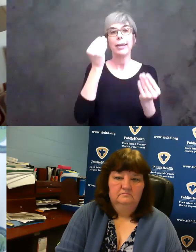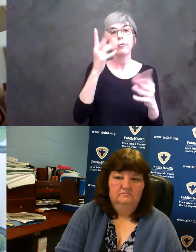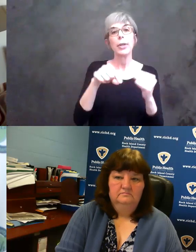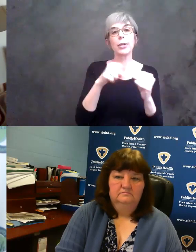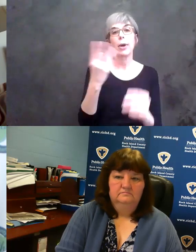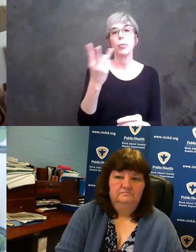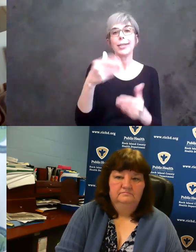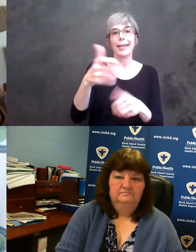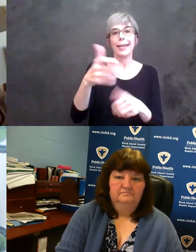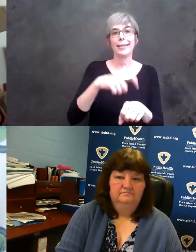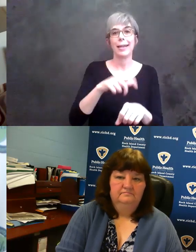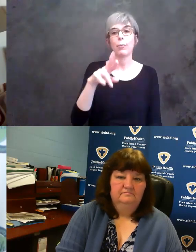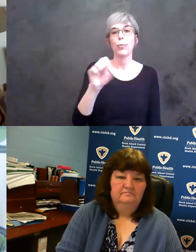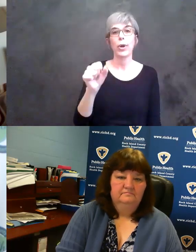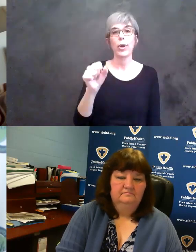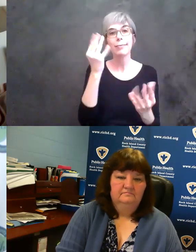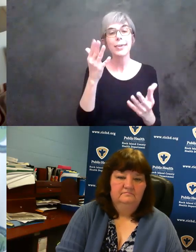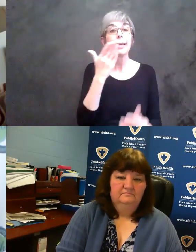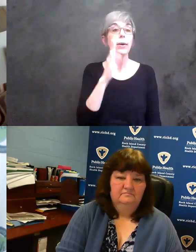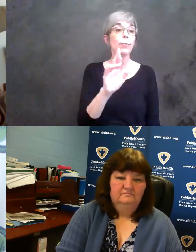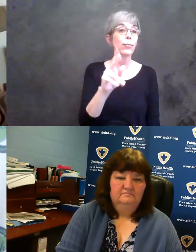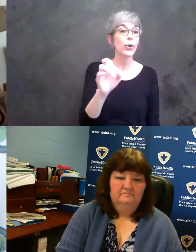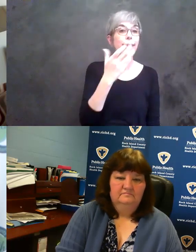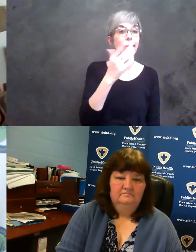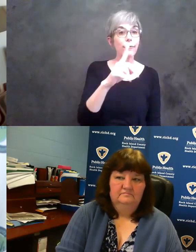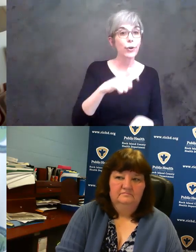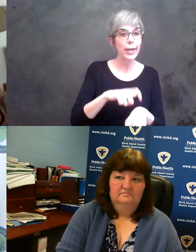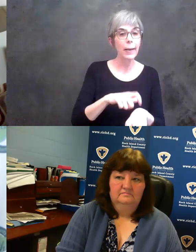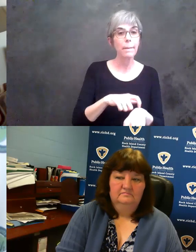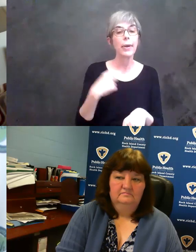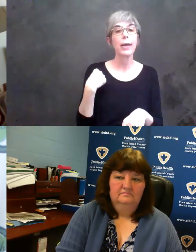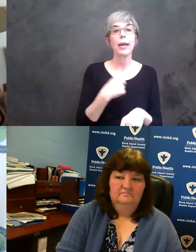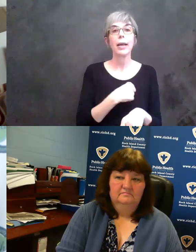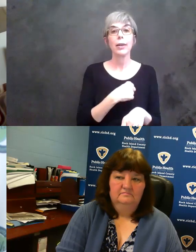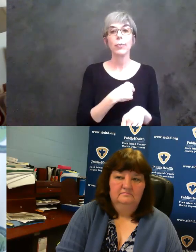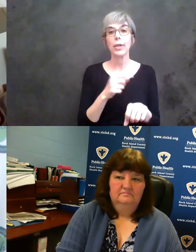all for joining us. Thank you for being here, Brooke. We appreciate your time, and be looking for a